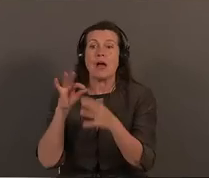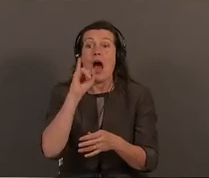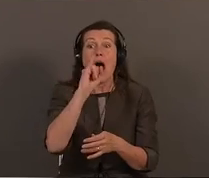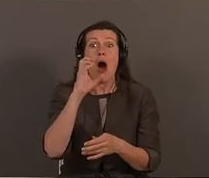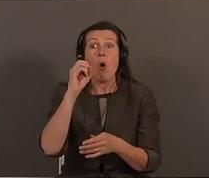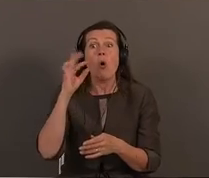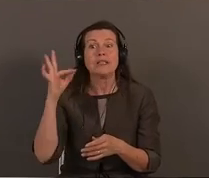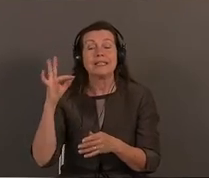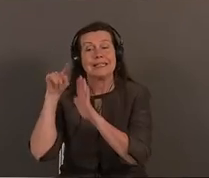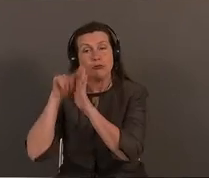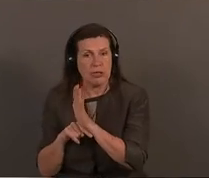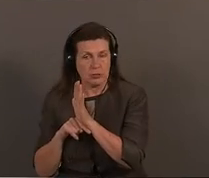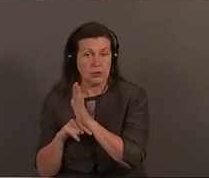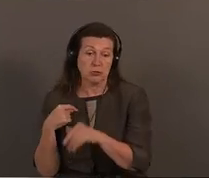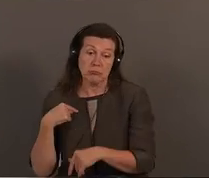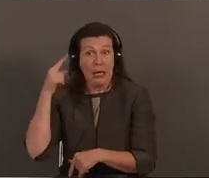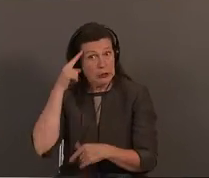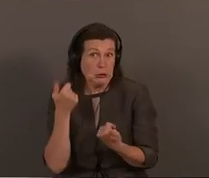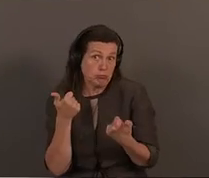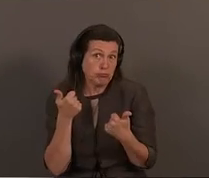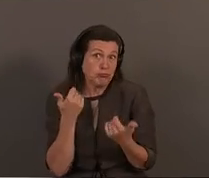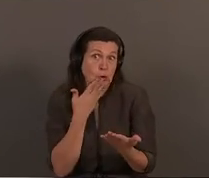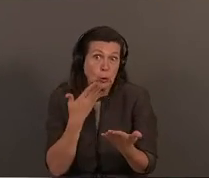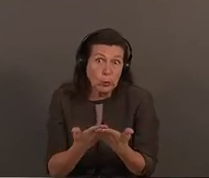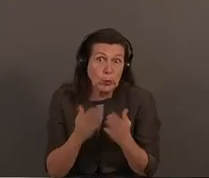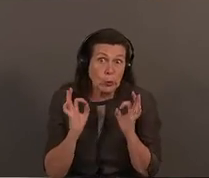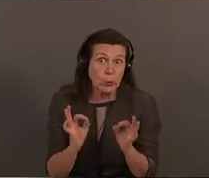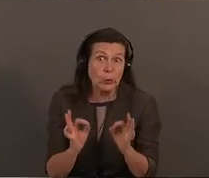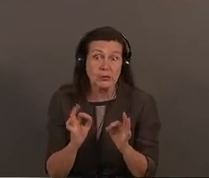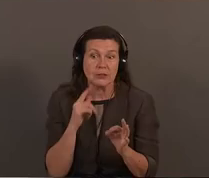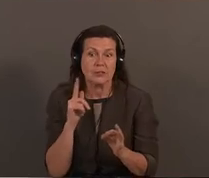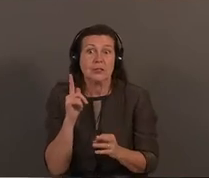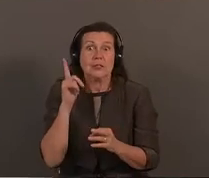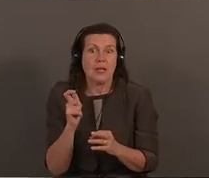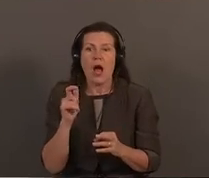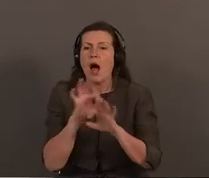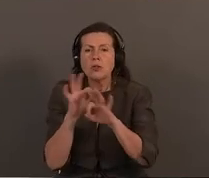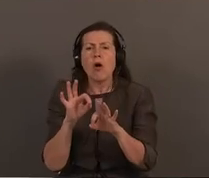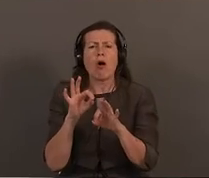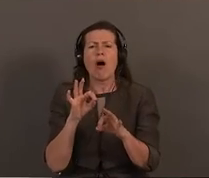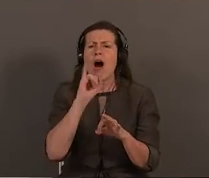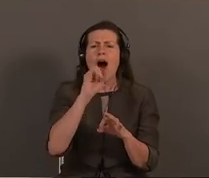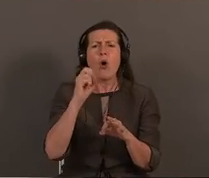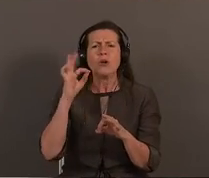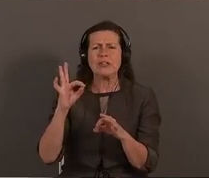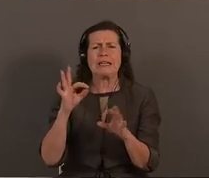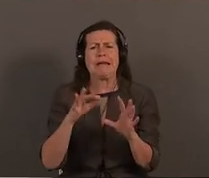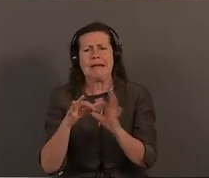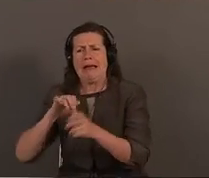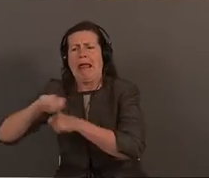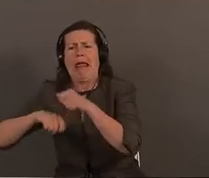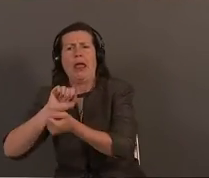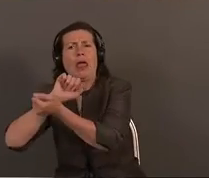this is good for startups, because they won't have specific rules, specific regulations, so they will have a